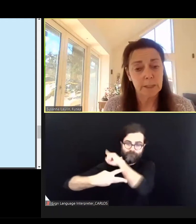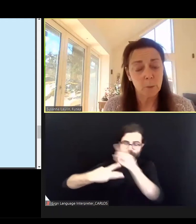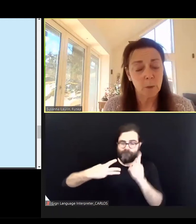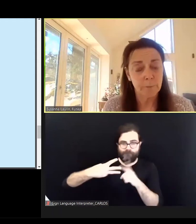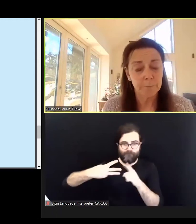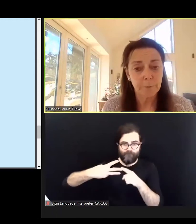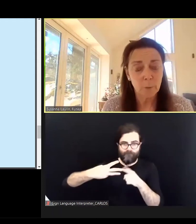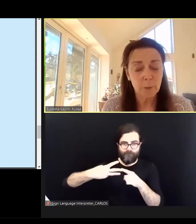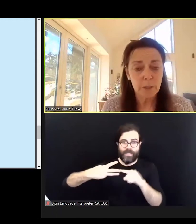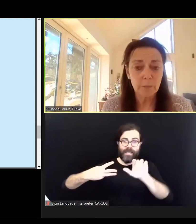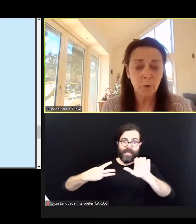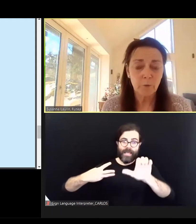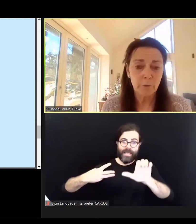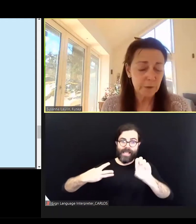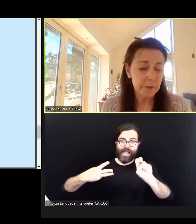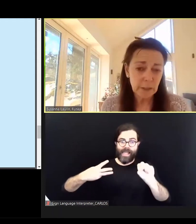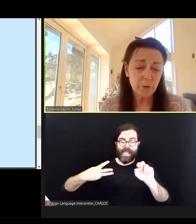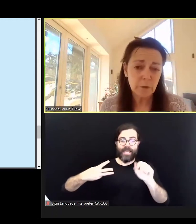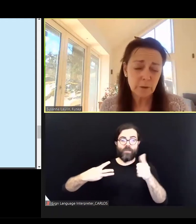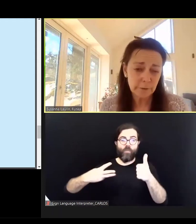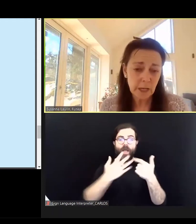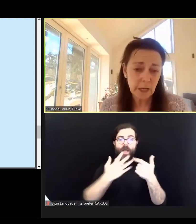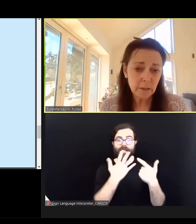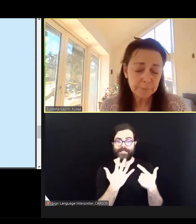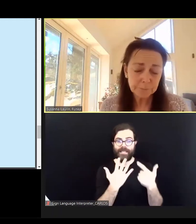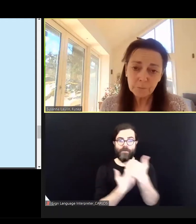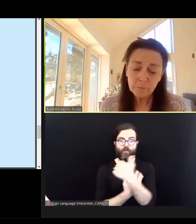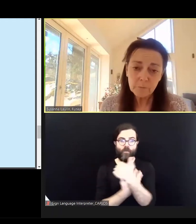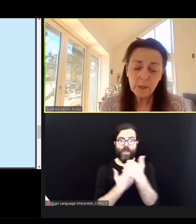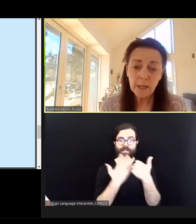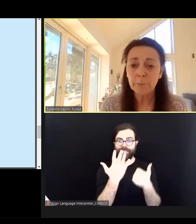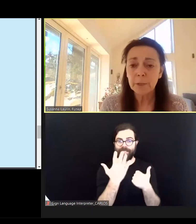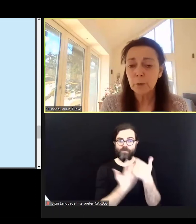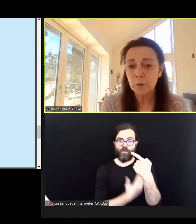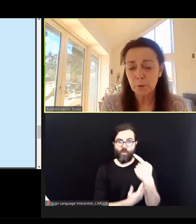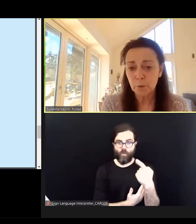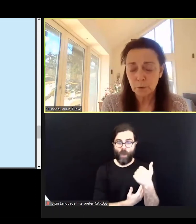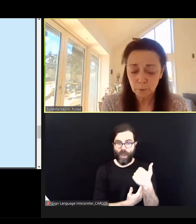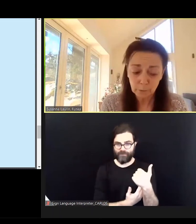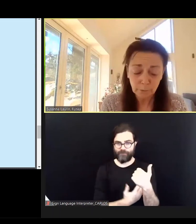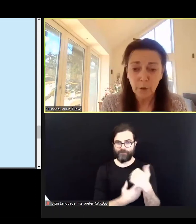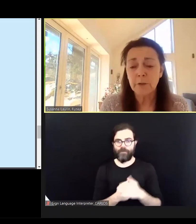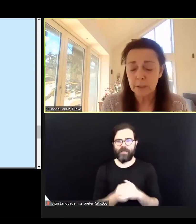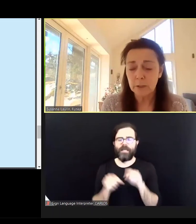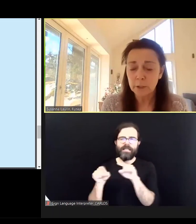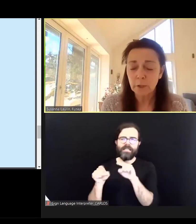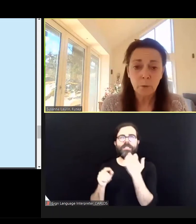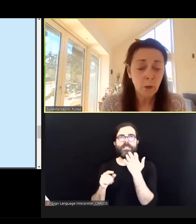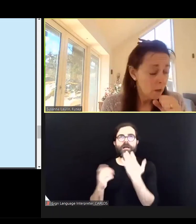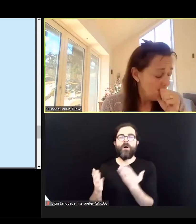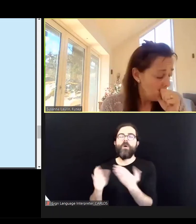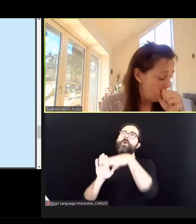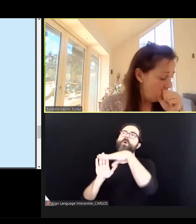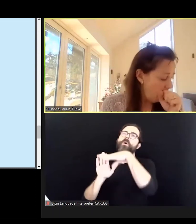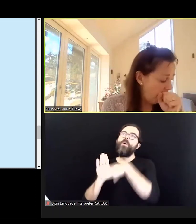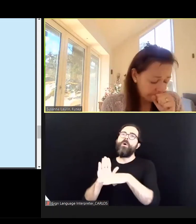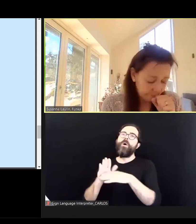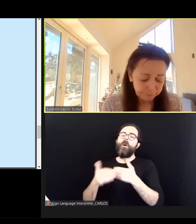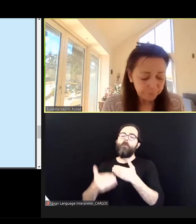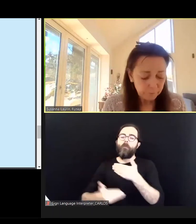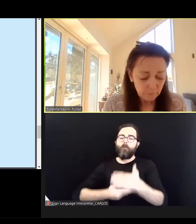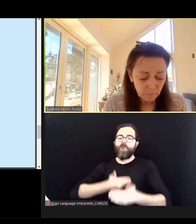Sorry. So for a long time, there has been a European norm called 301549,